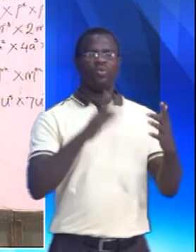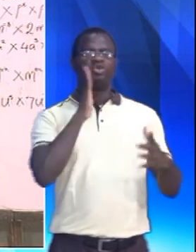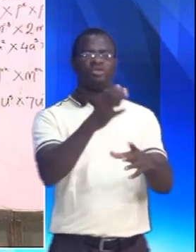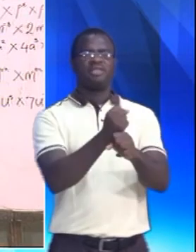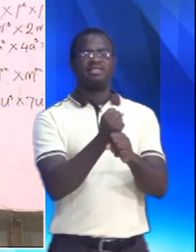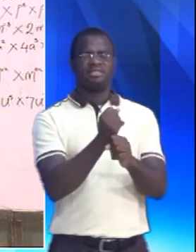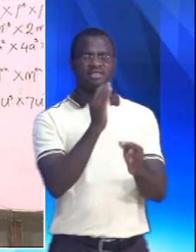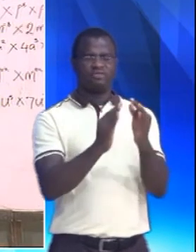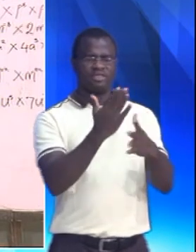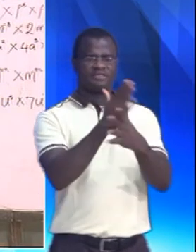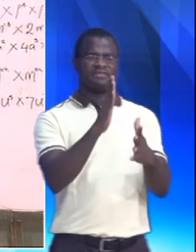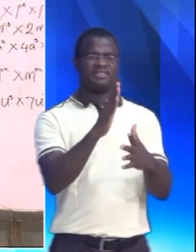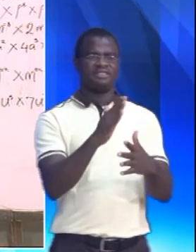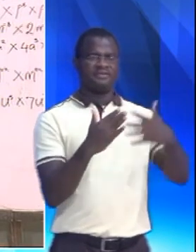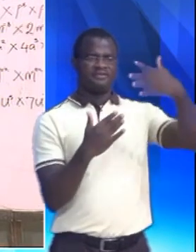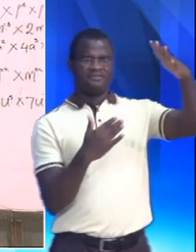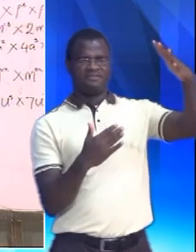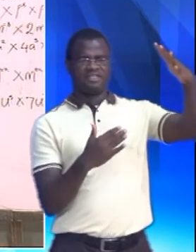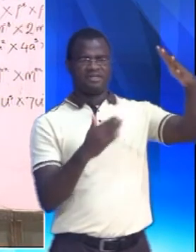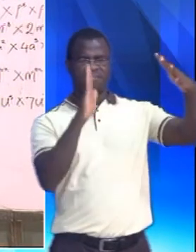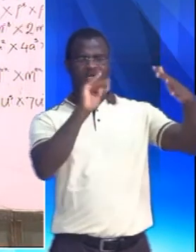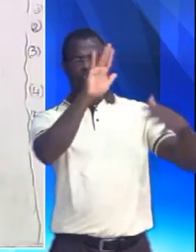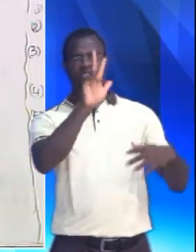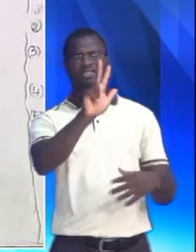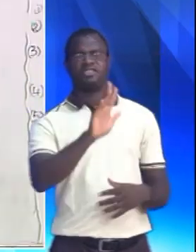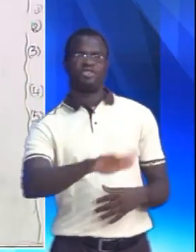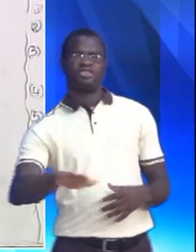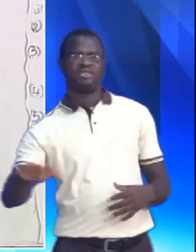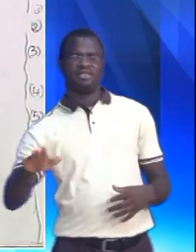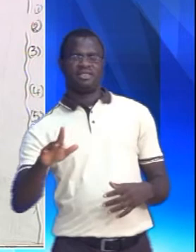have? 15 oranges to be shared